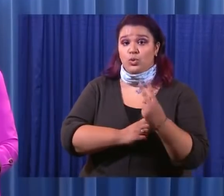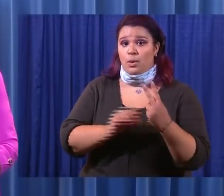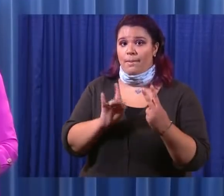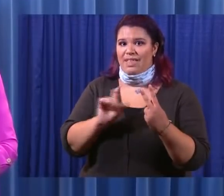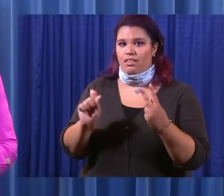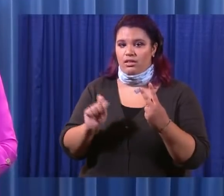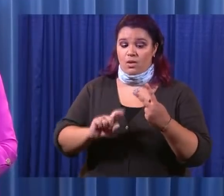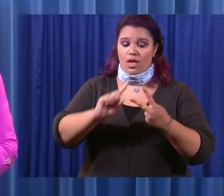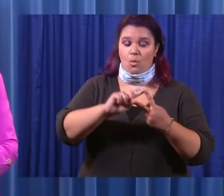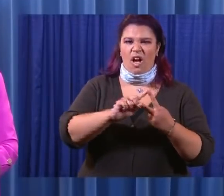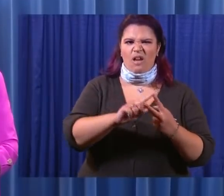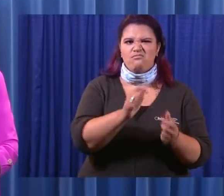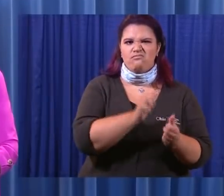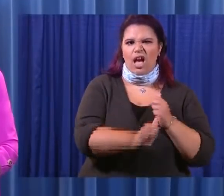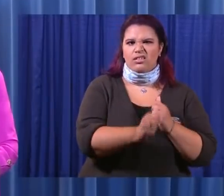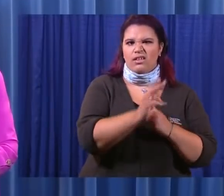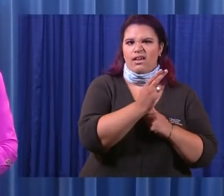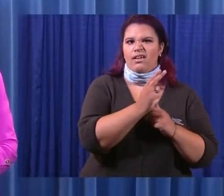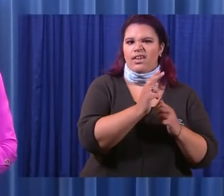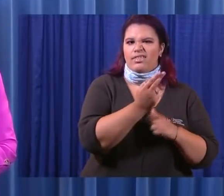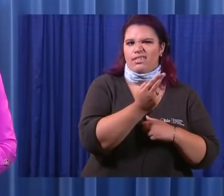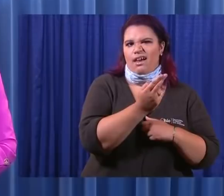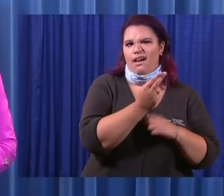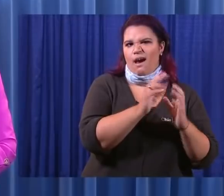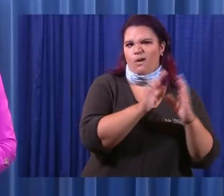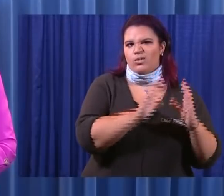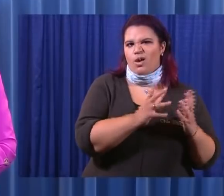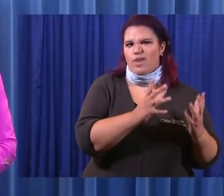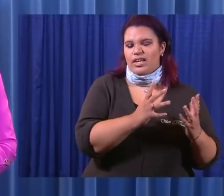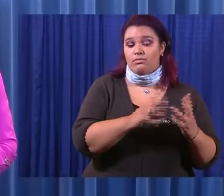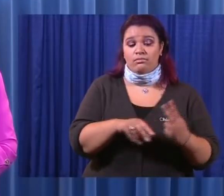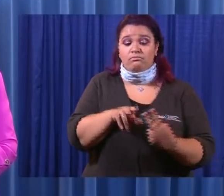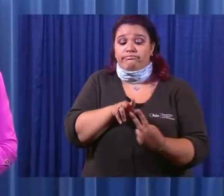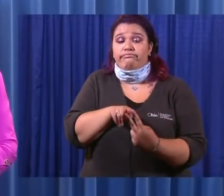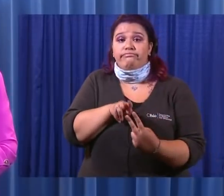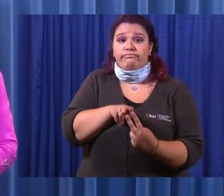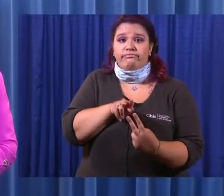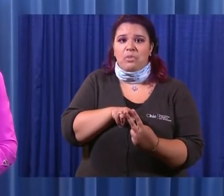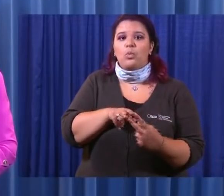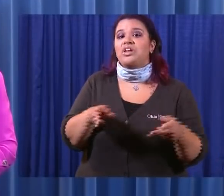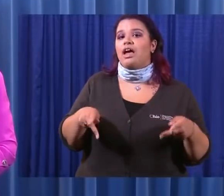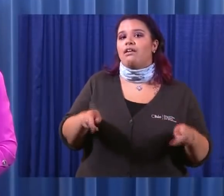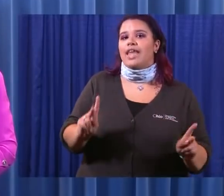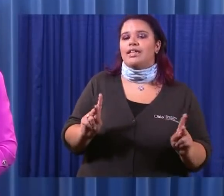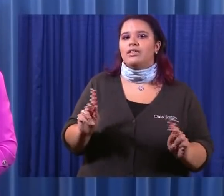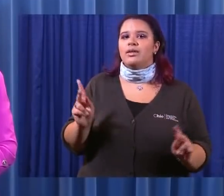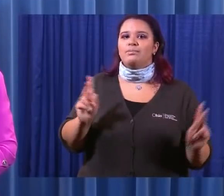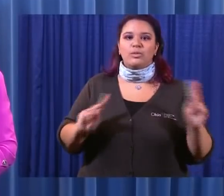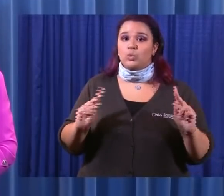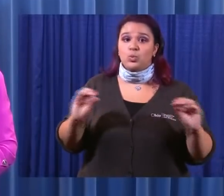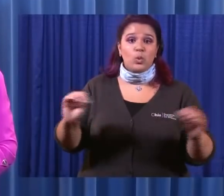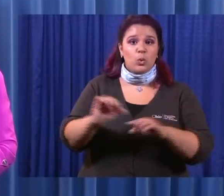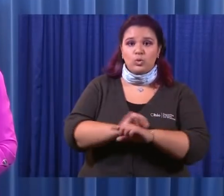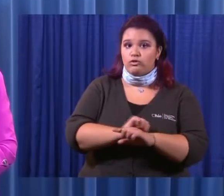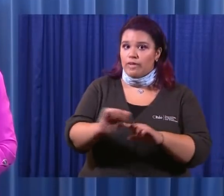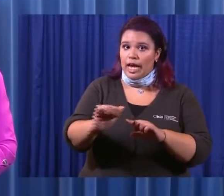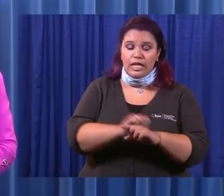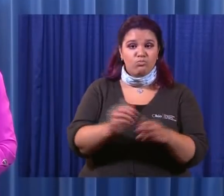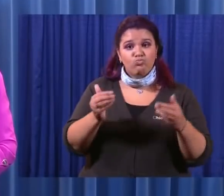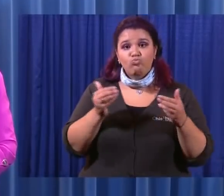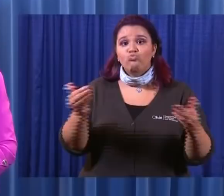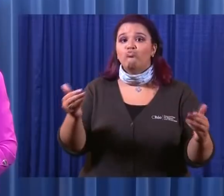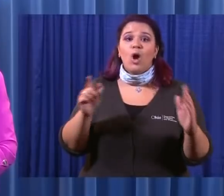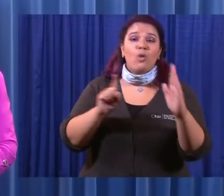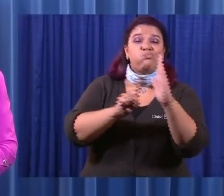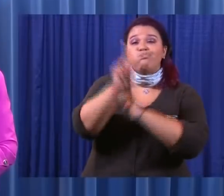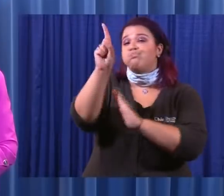but each of them would allow fireworks, amateurs to, fire off firecrackers, Roman candles, bottle